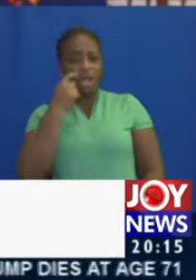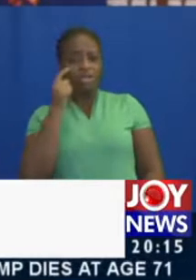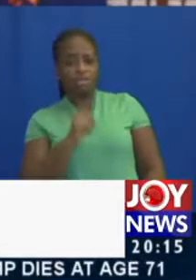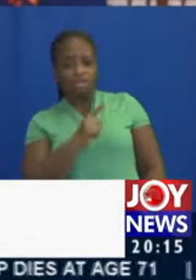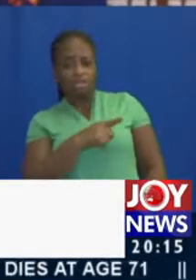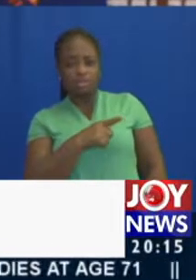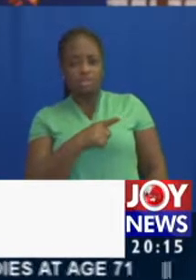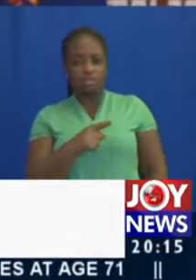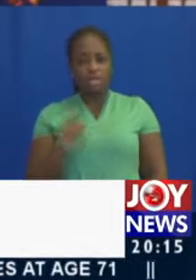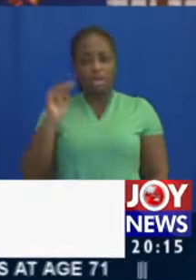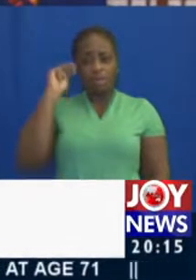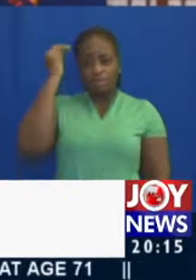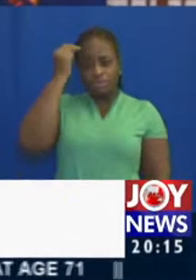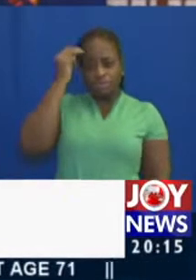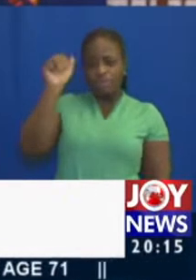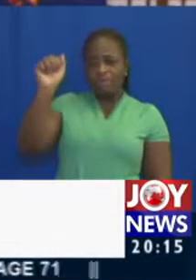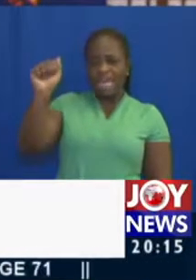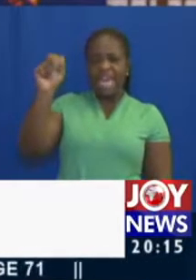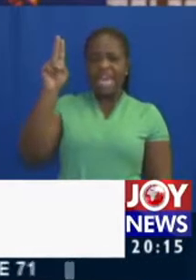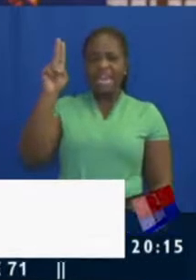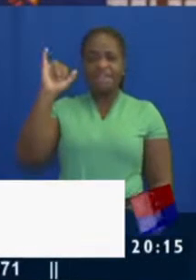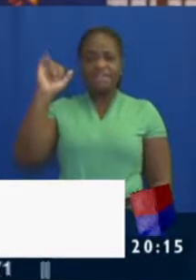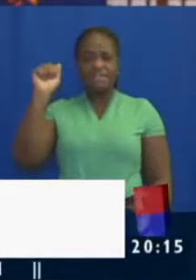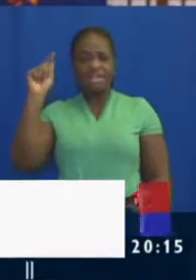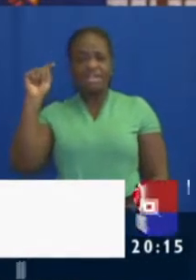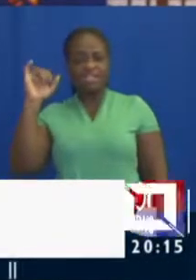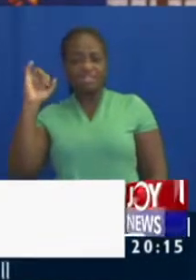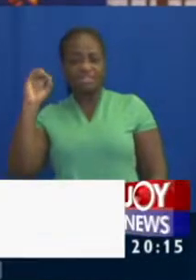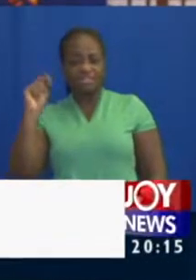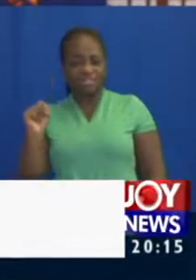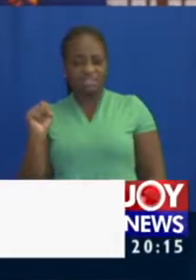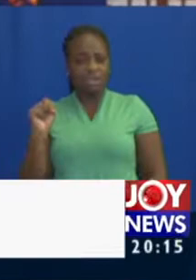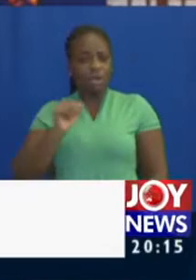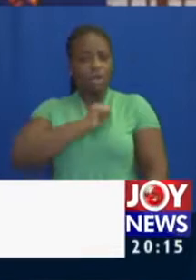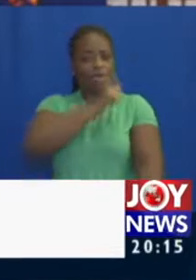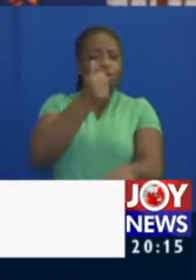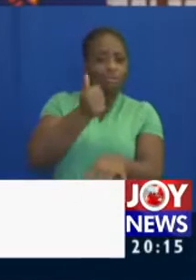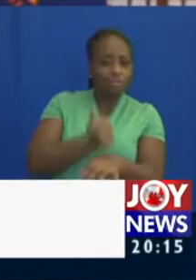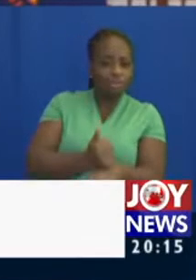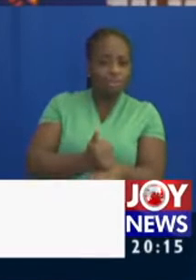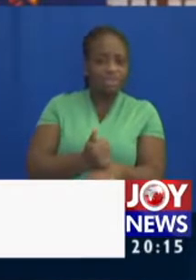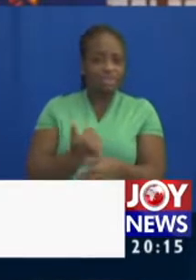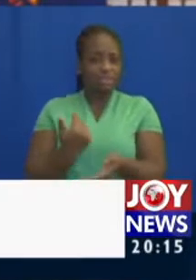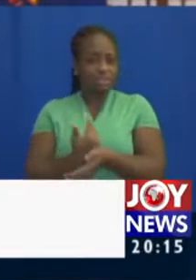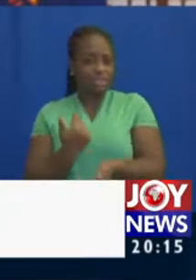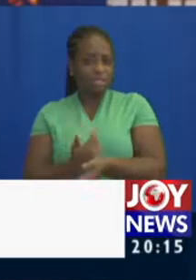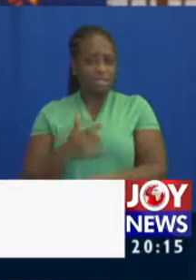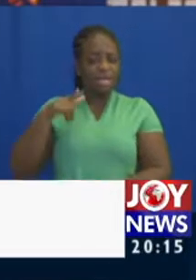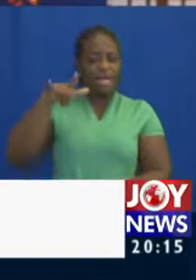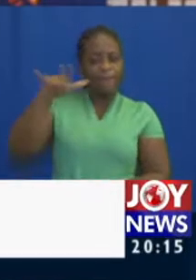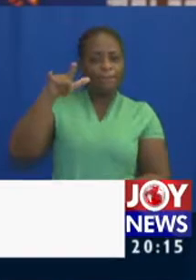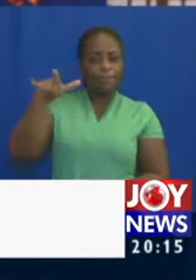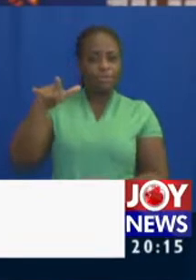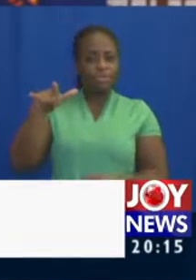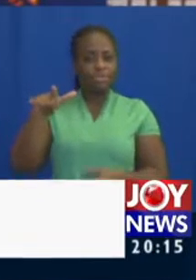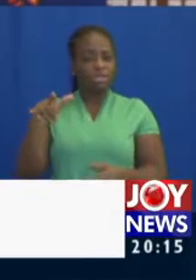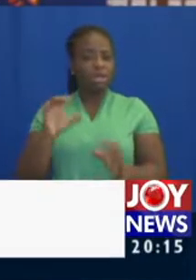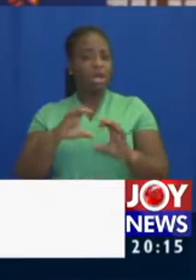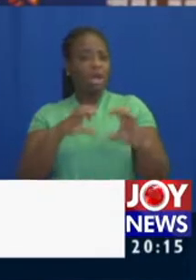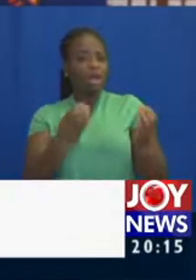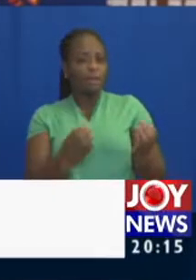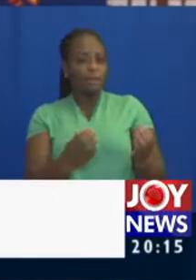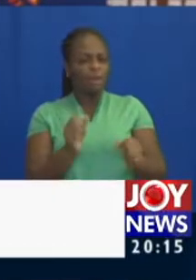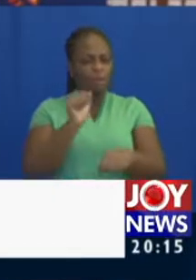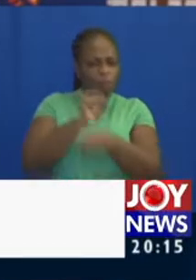of Aviation, the Ghana Civil Aviation Authority, and the Ghana Airports Company Limited have been working